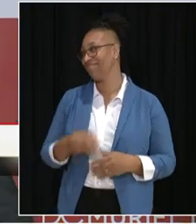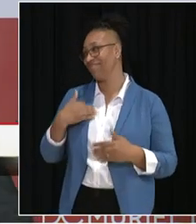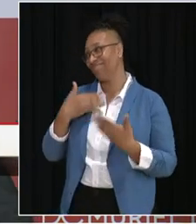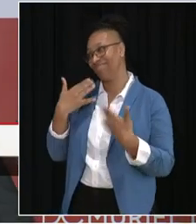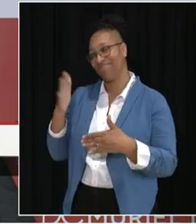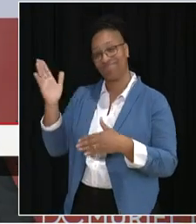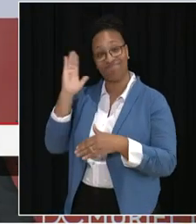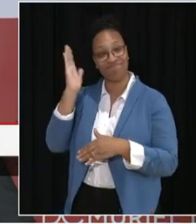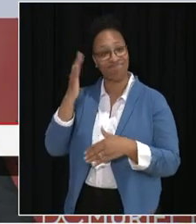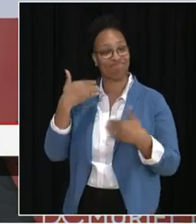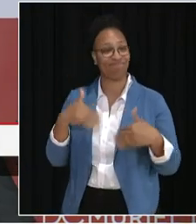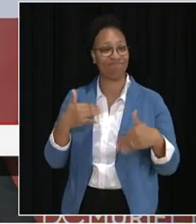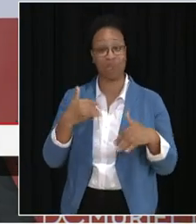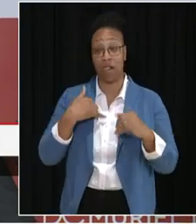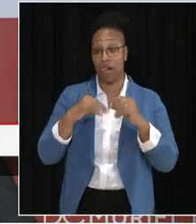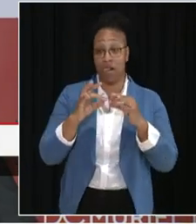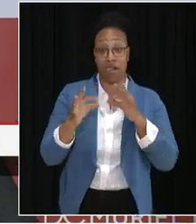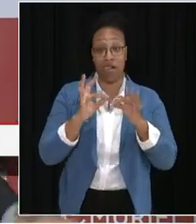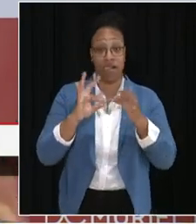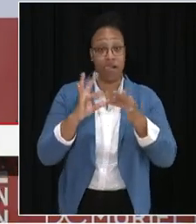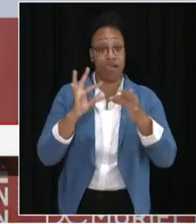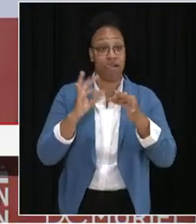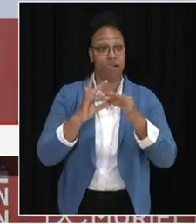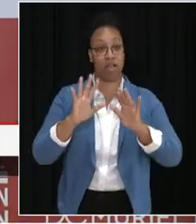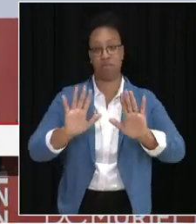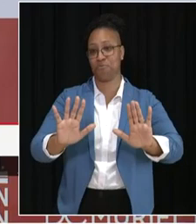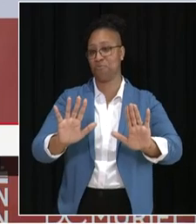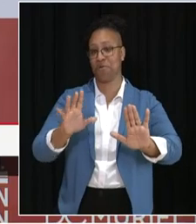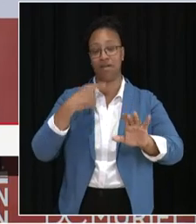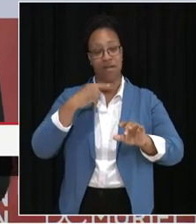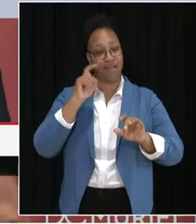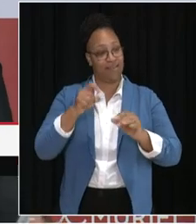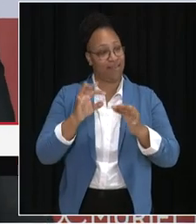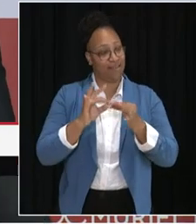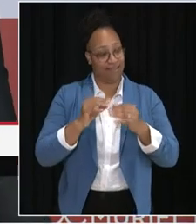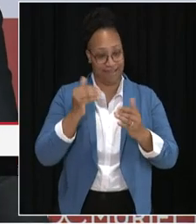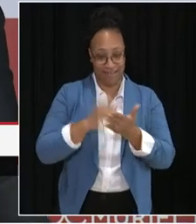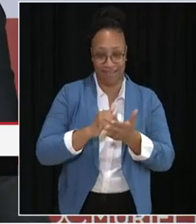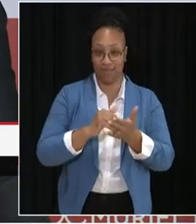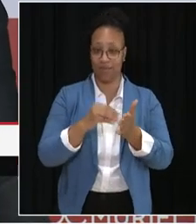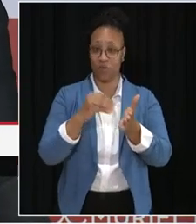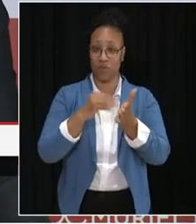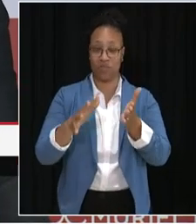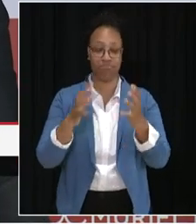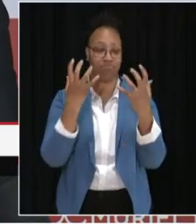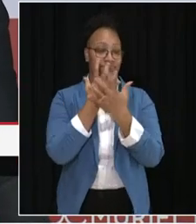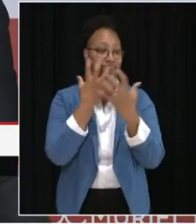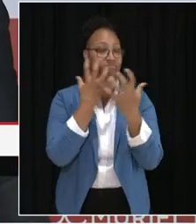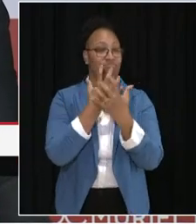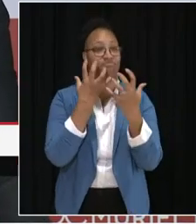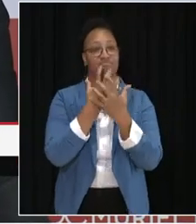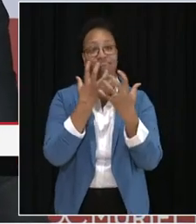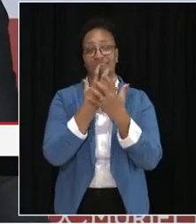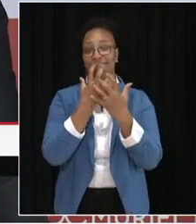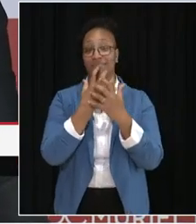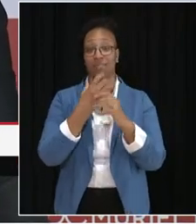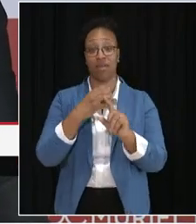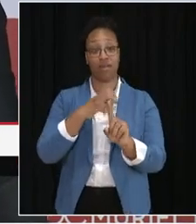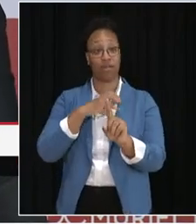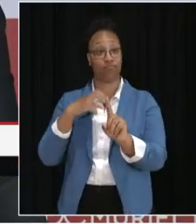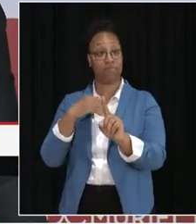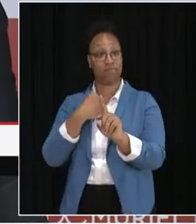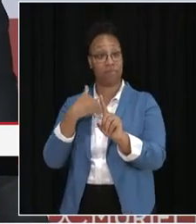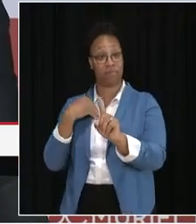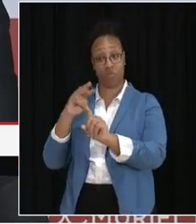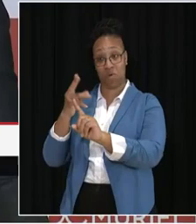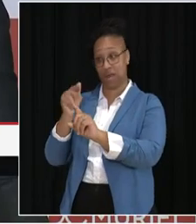about how wonderful our students are. And I think, you know, Councilman White hit it on the head when he said that we